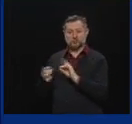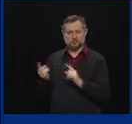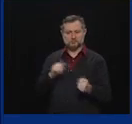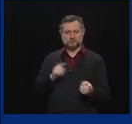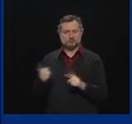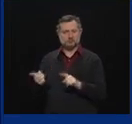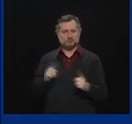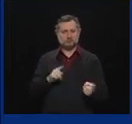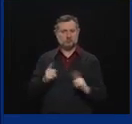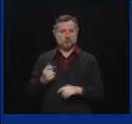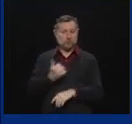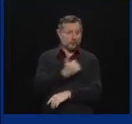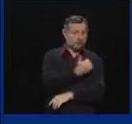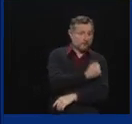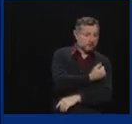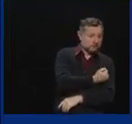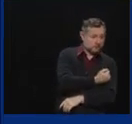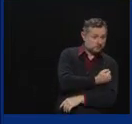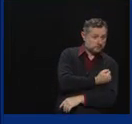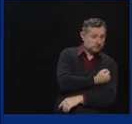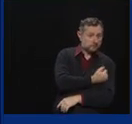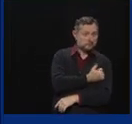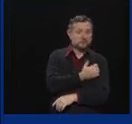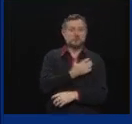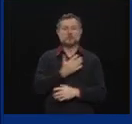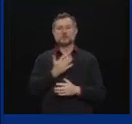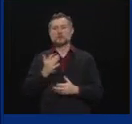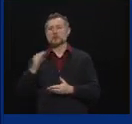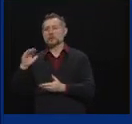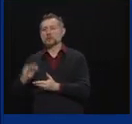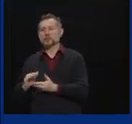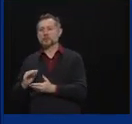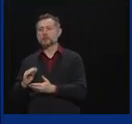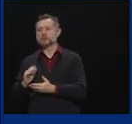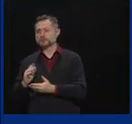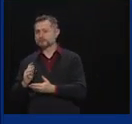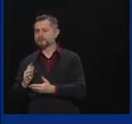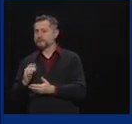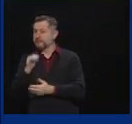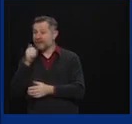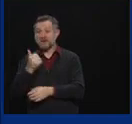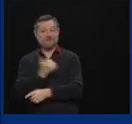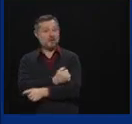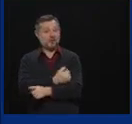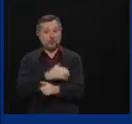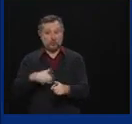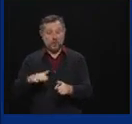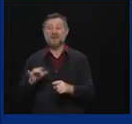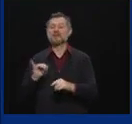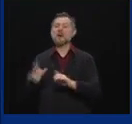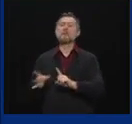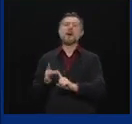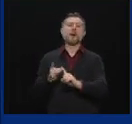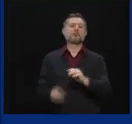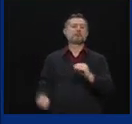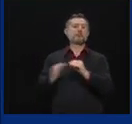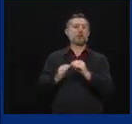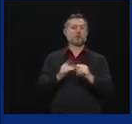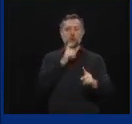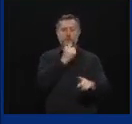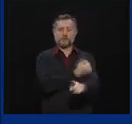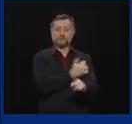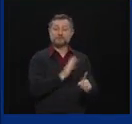vaccinated and the infection rate. It's extraordinary to think where we were a year ago. We had no